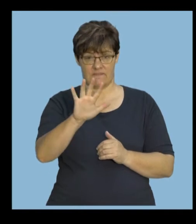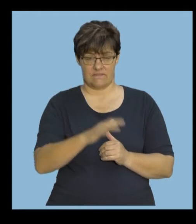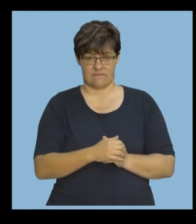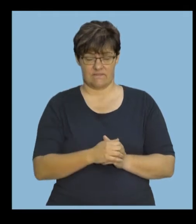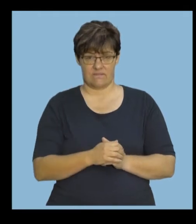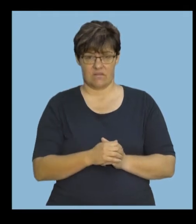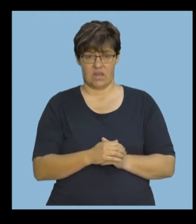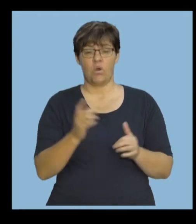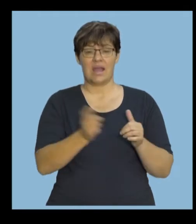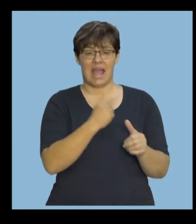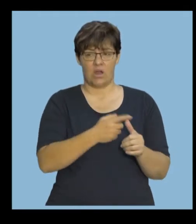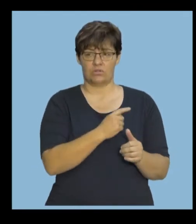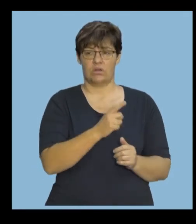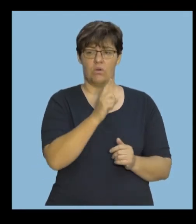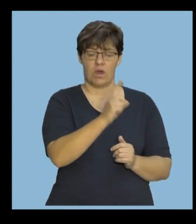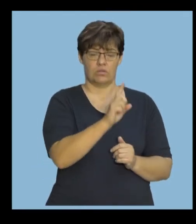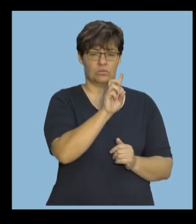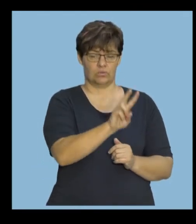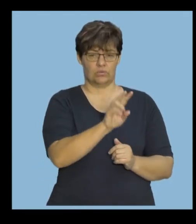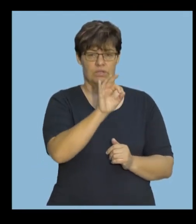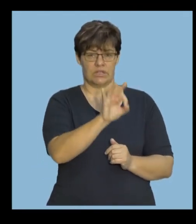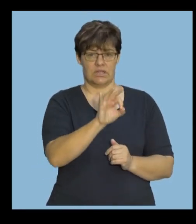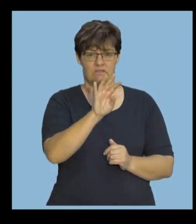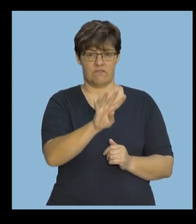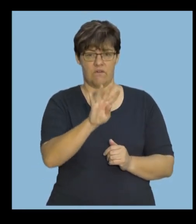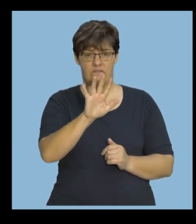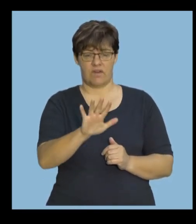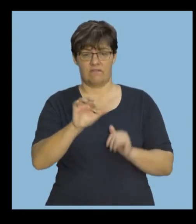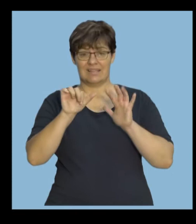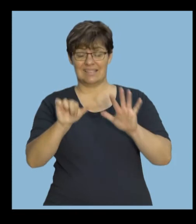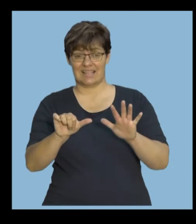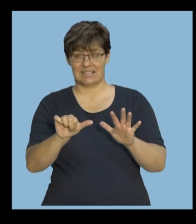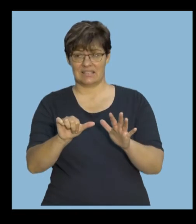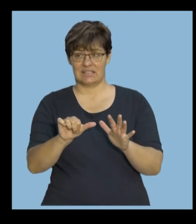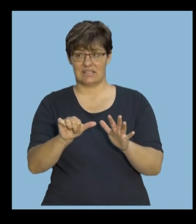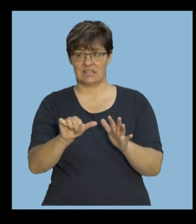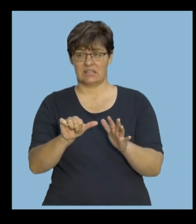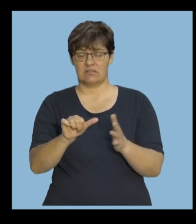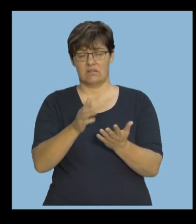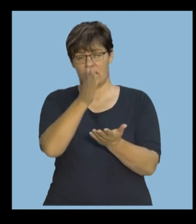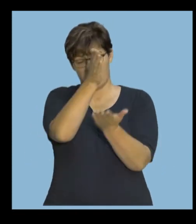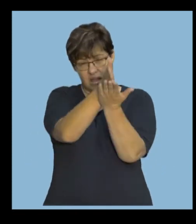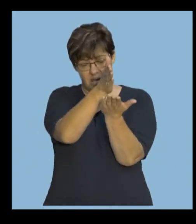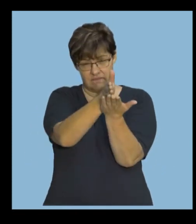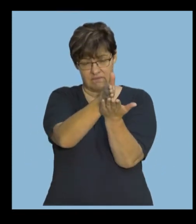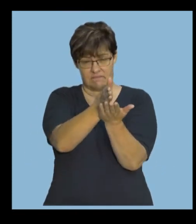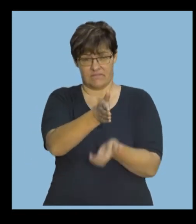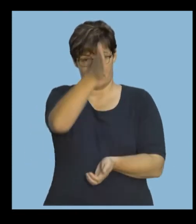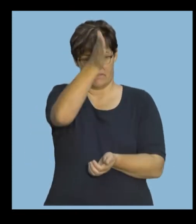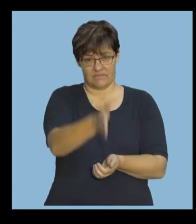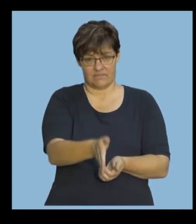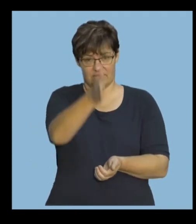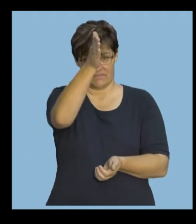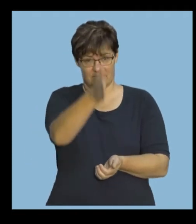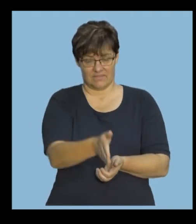6.5. Okay. Then you count 6.5. This is 1, 2, 3, 4, 5, 6.